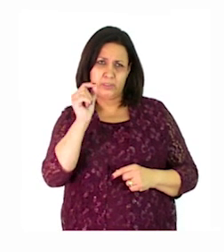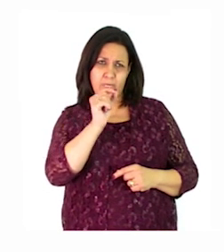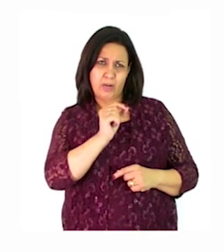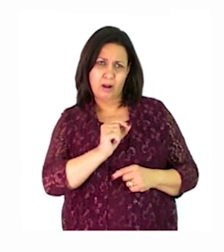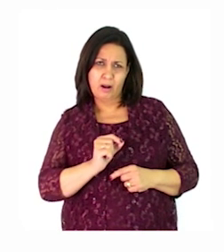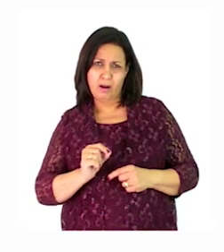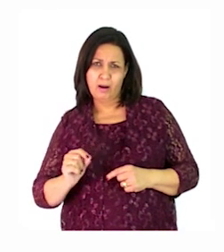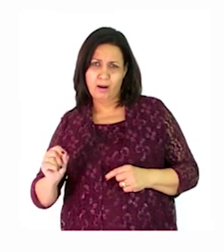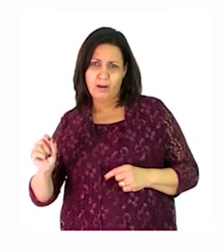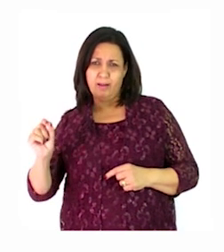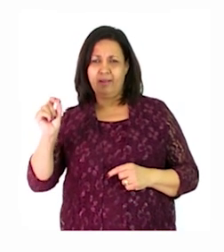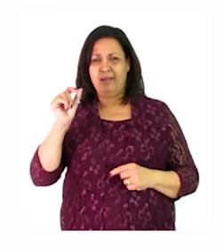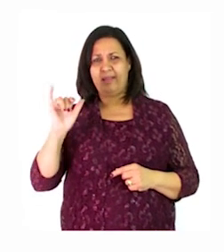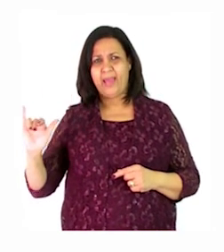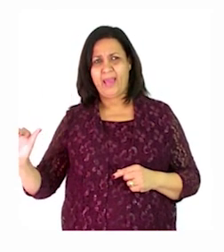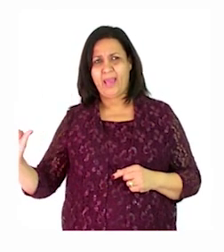we do that together?